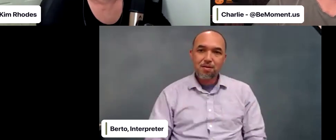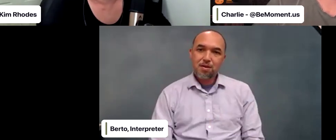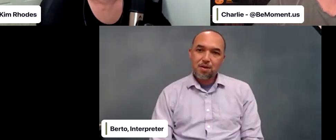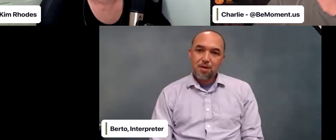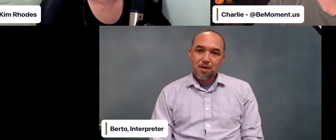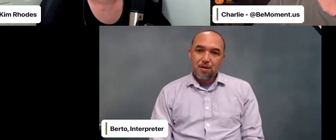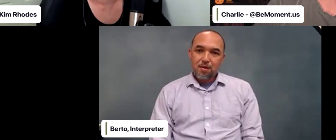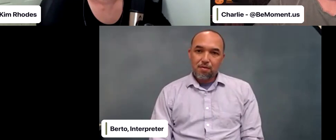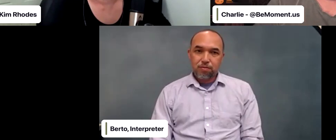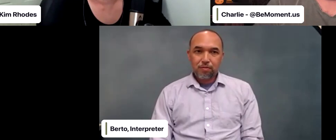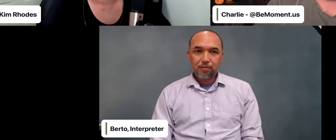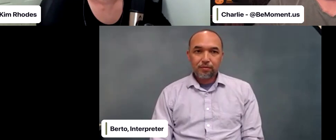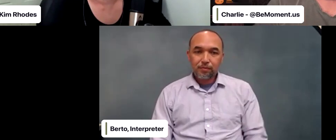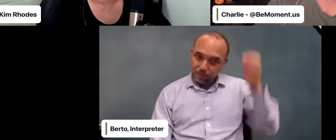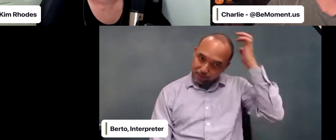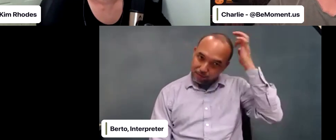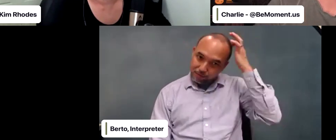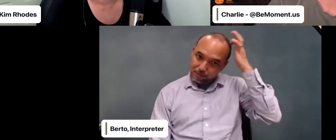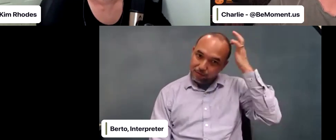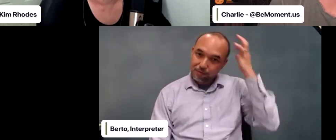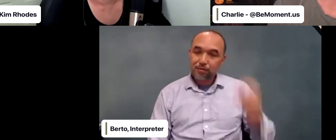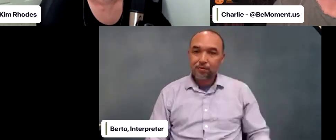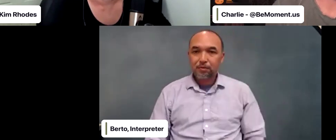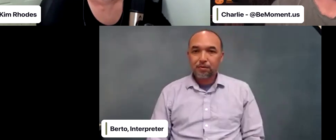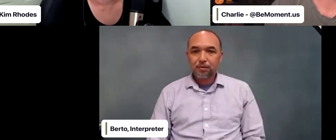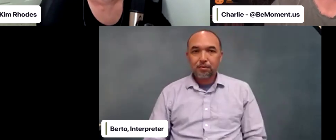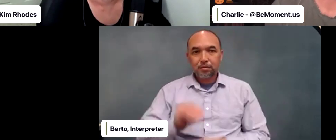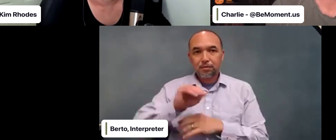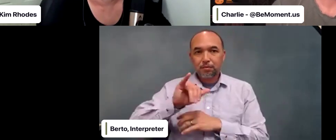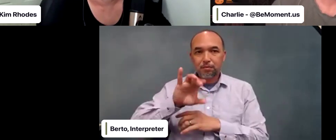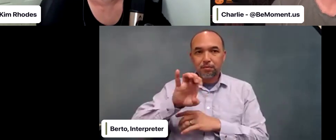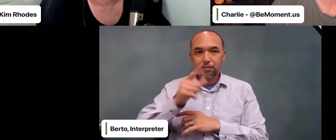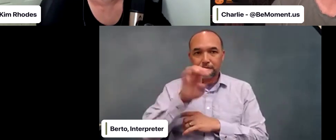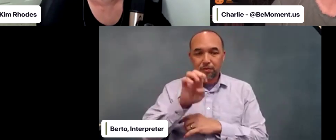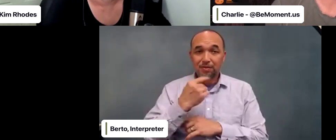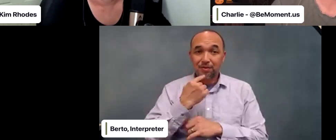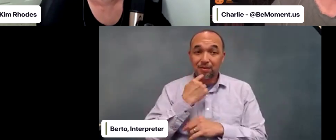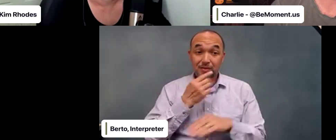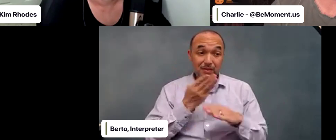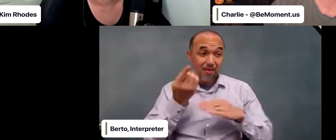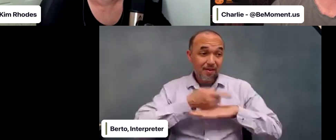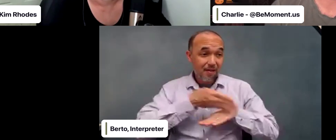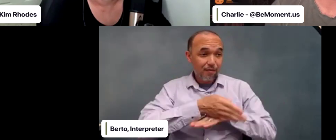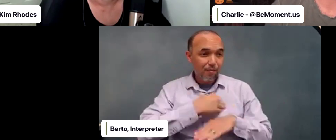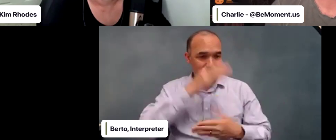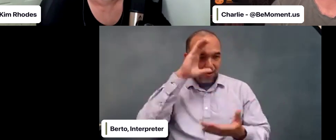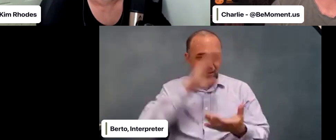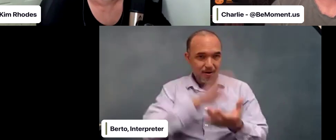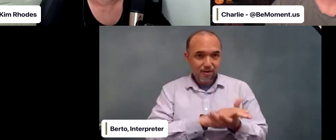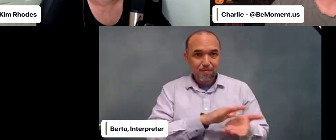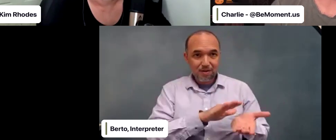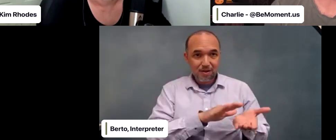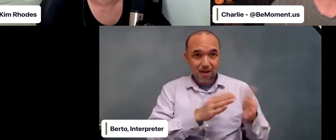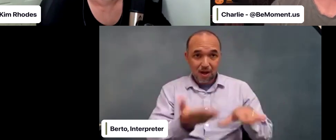do a lightning round real quick. Michelle R says the day after my husband died unexpectedly, I woke up at 3:30 a.m. with the TV on full